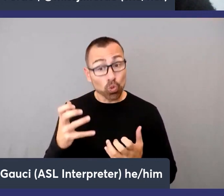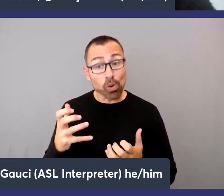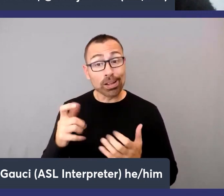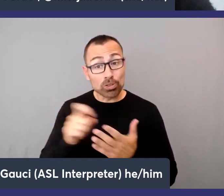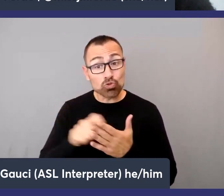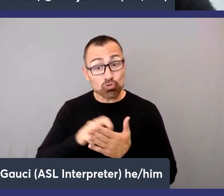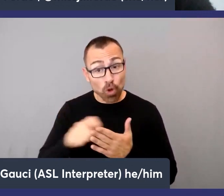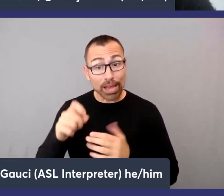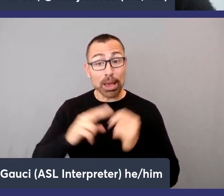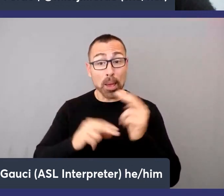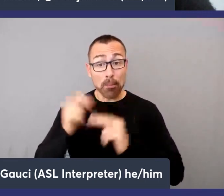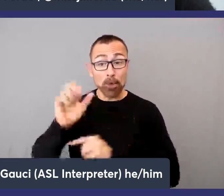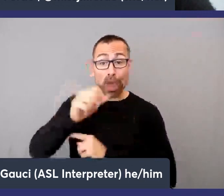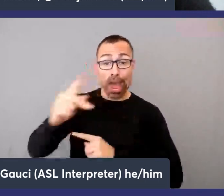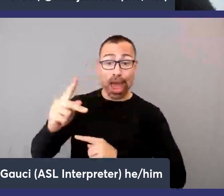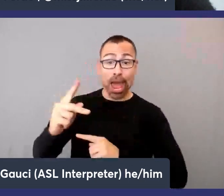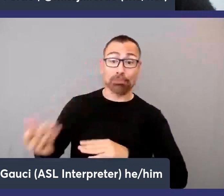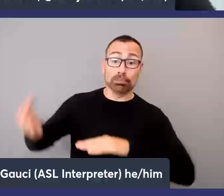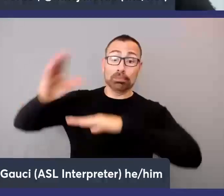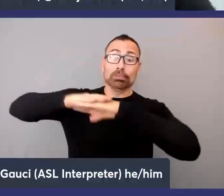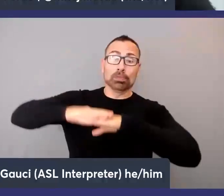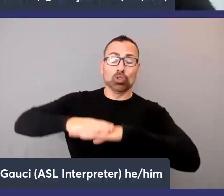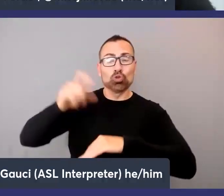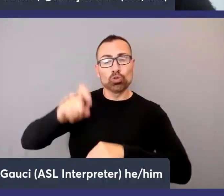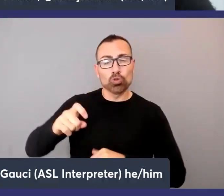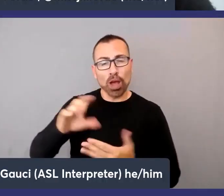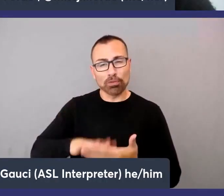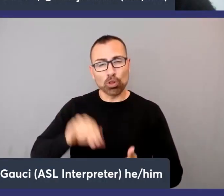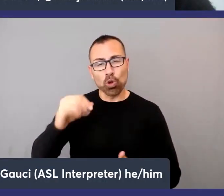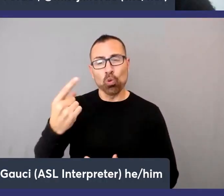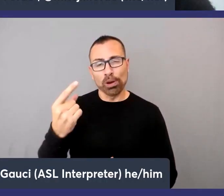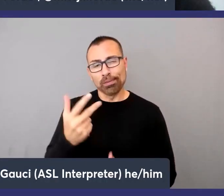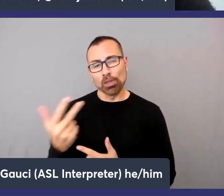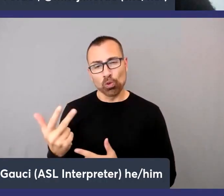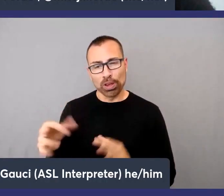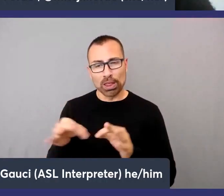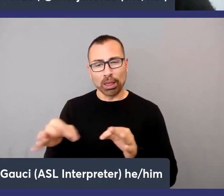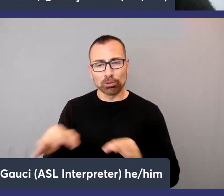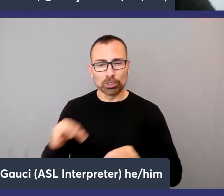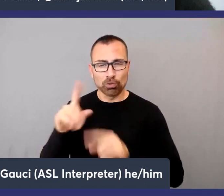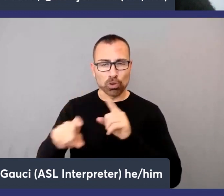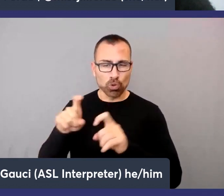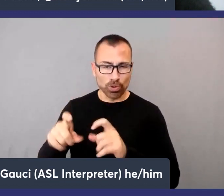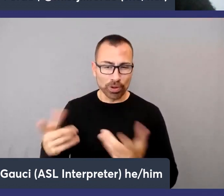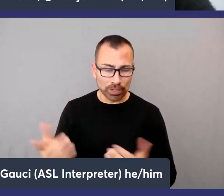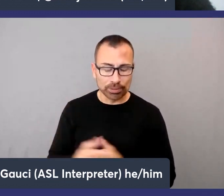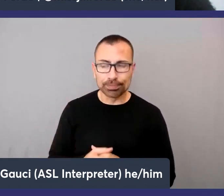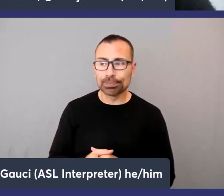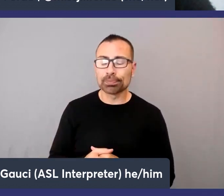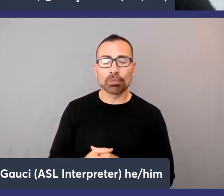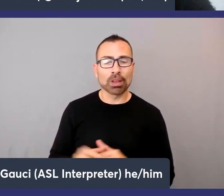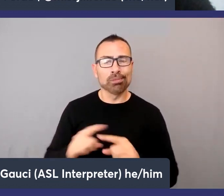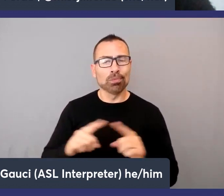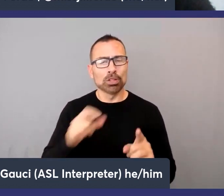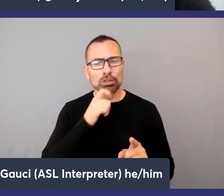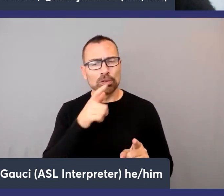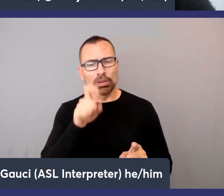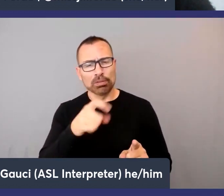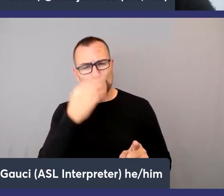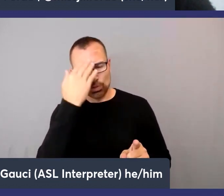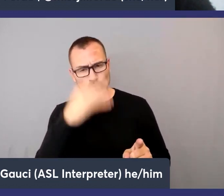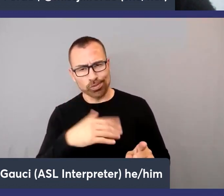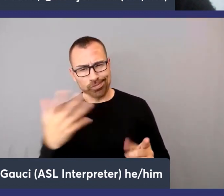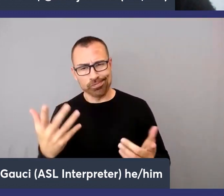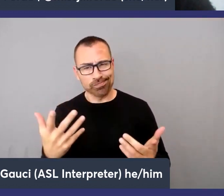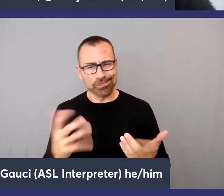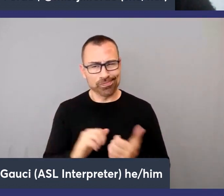to learn the query languages, one of the 3 query languages we support in order to do this. But you don't need to know the